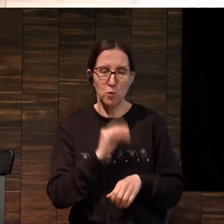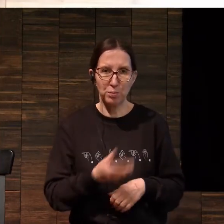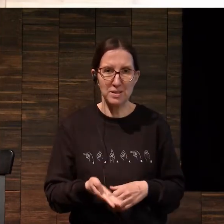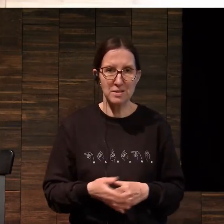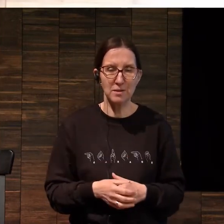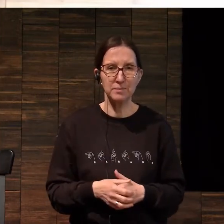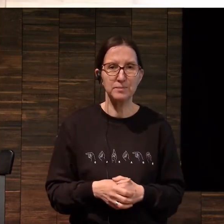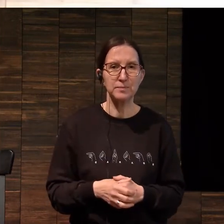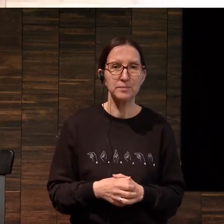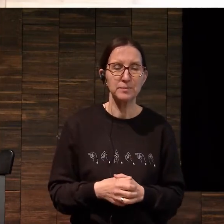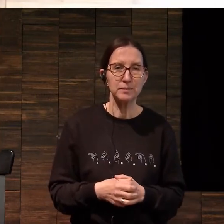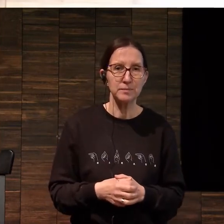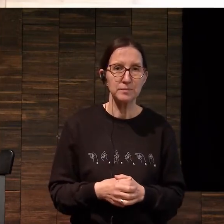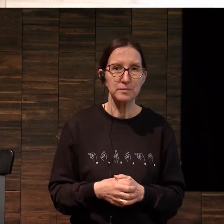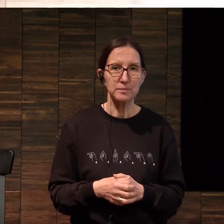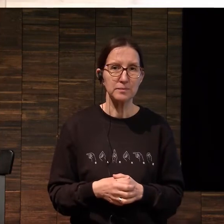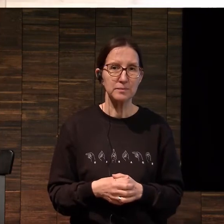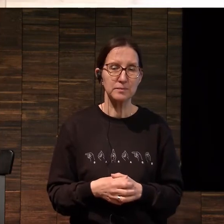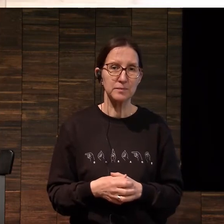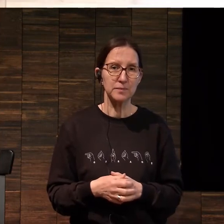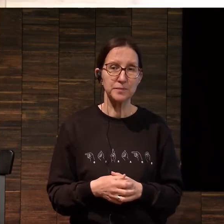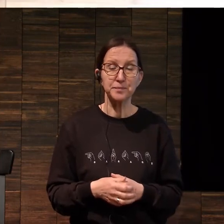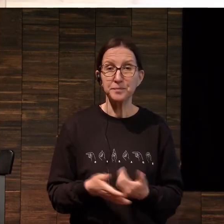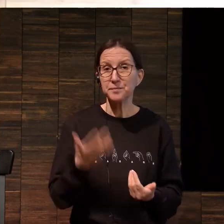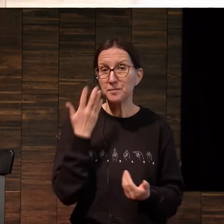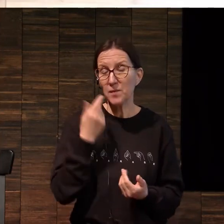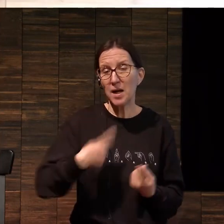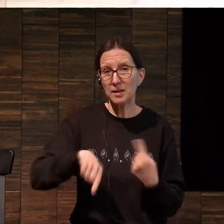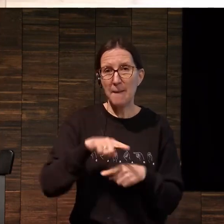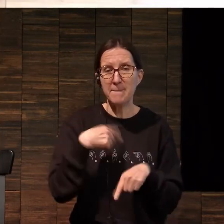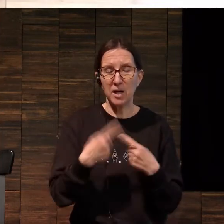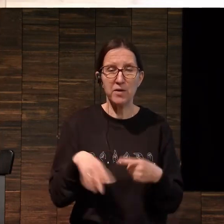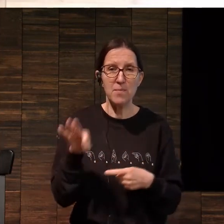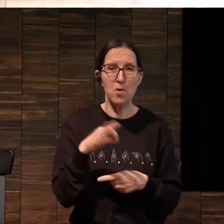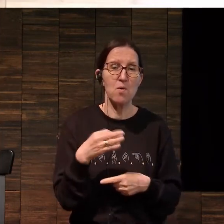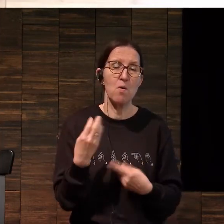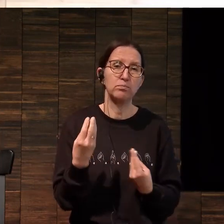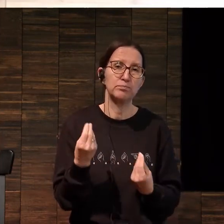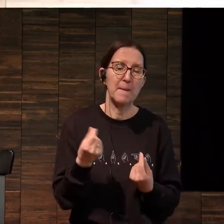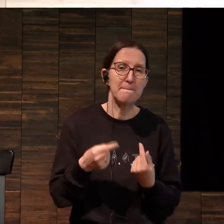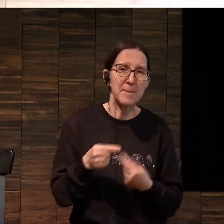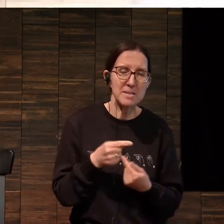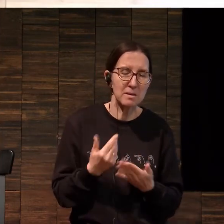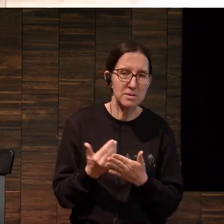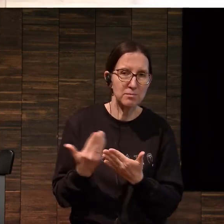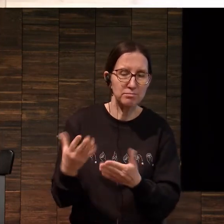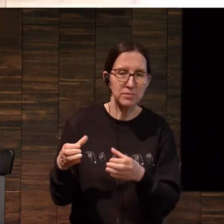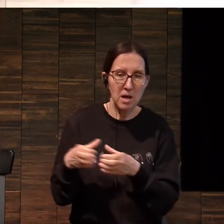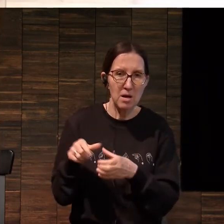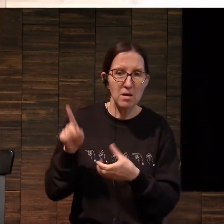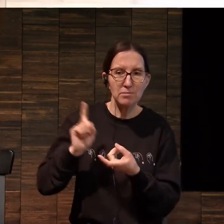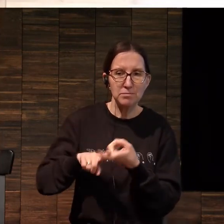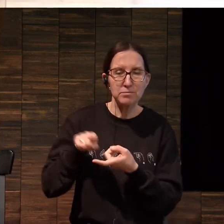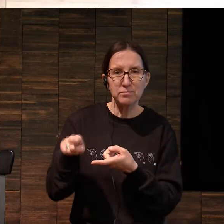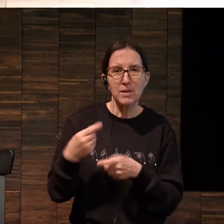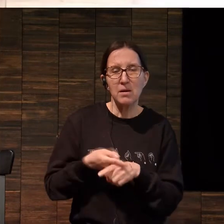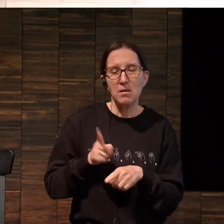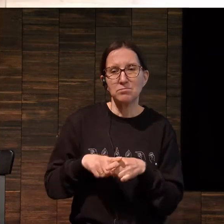And that's within a medium business that has some sort of resources. And then you look at the very small organizations. You look